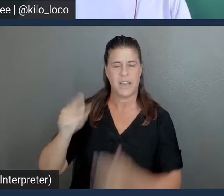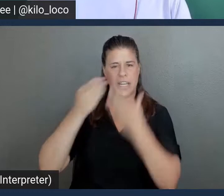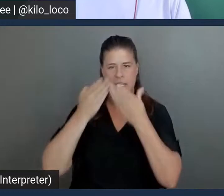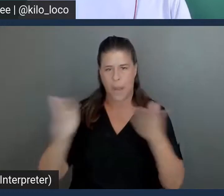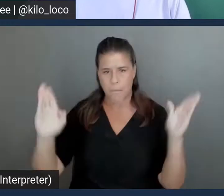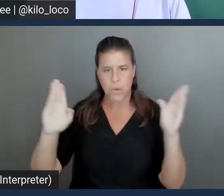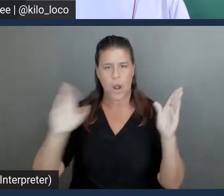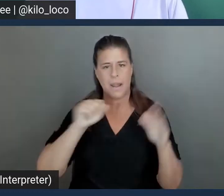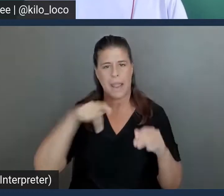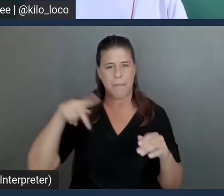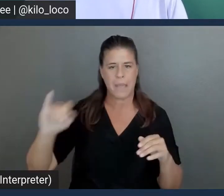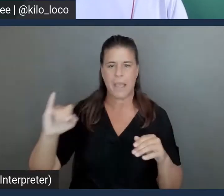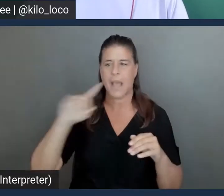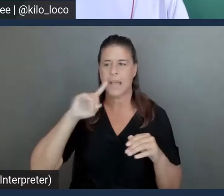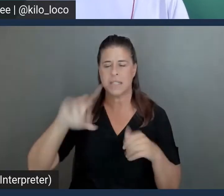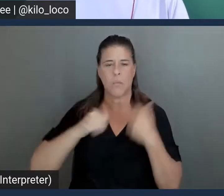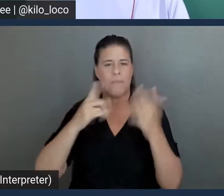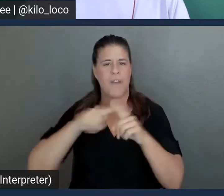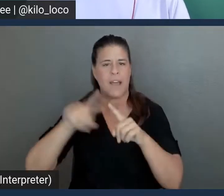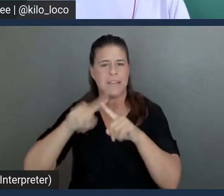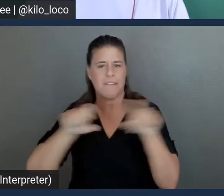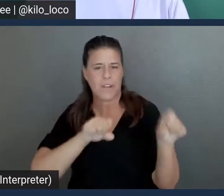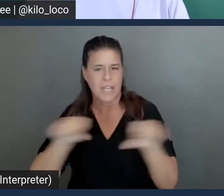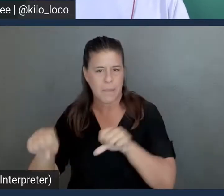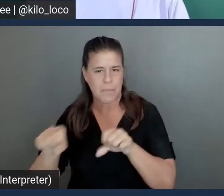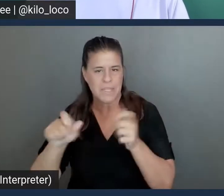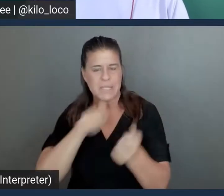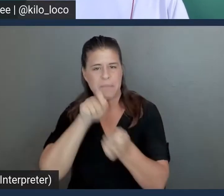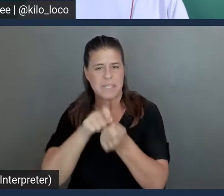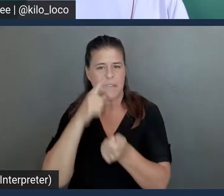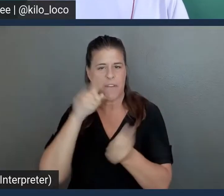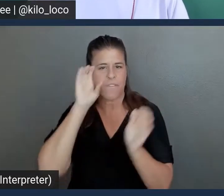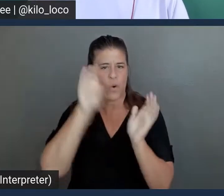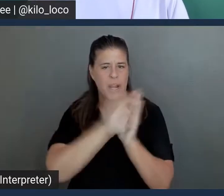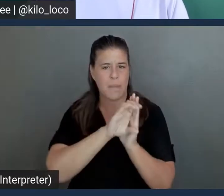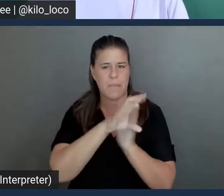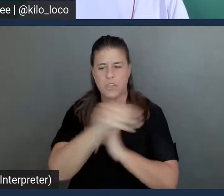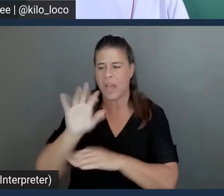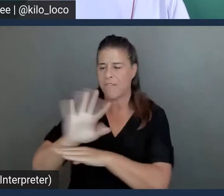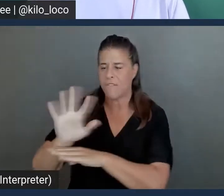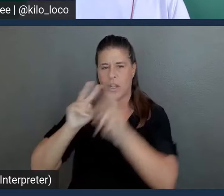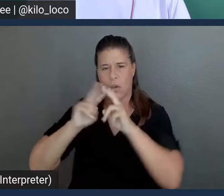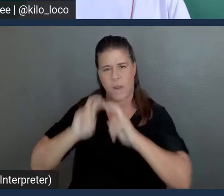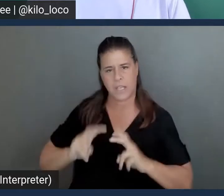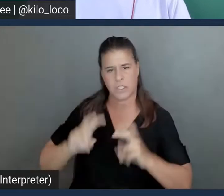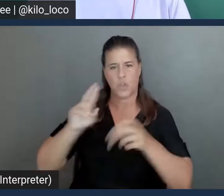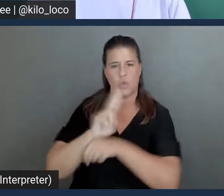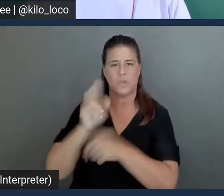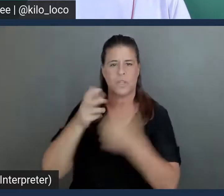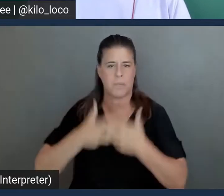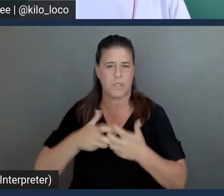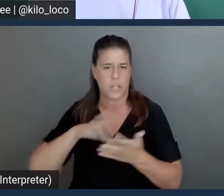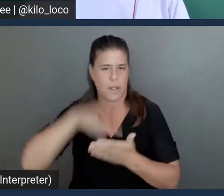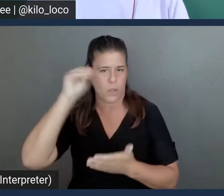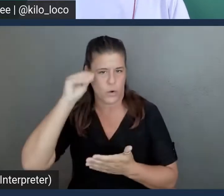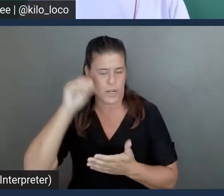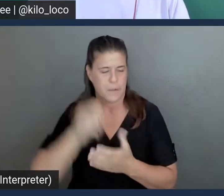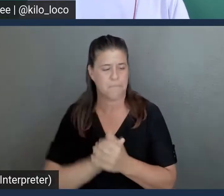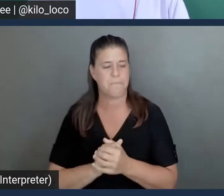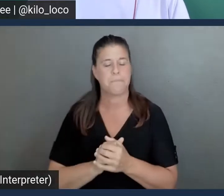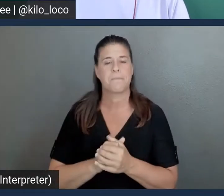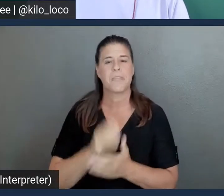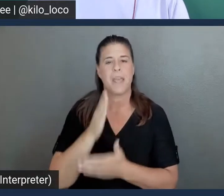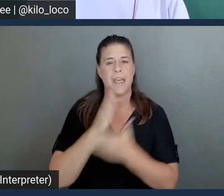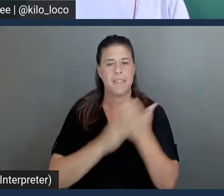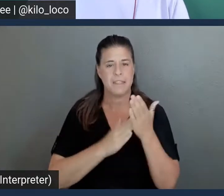of APIs that provide different capabilities specific to image and video analysis using machine learning. The Segment